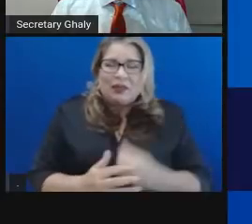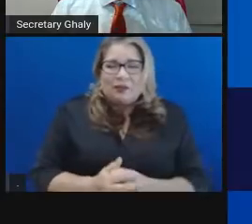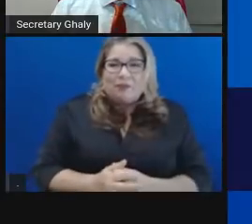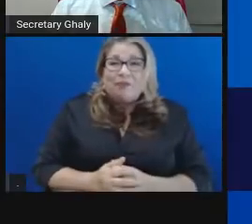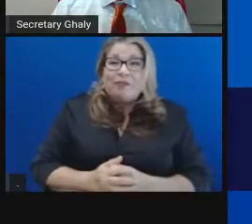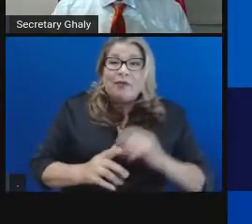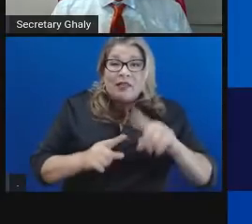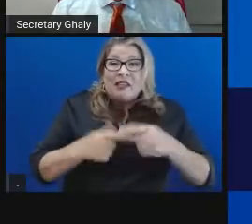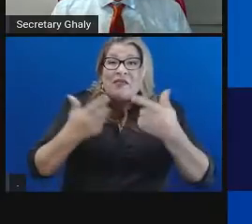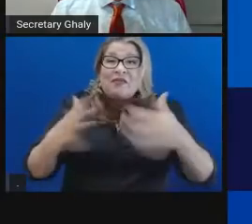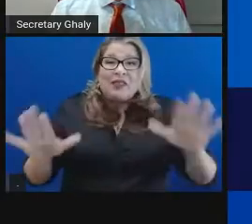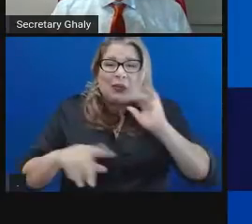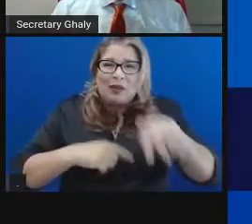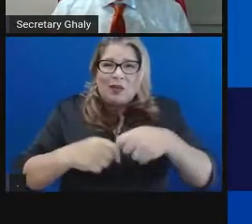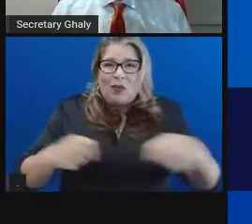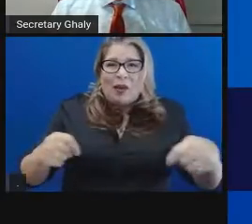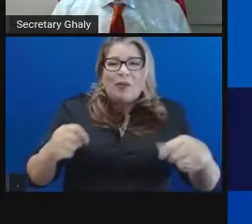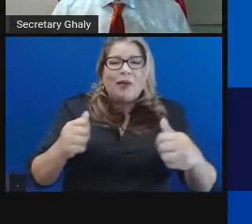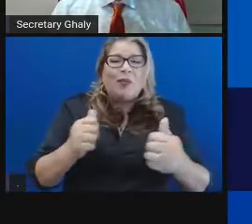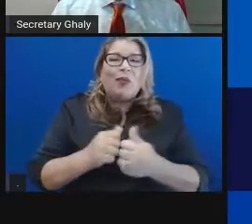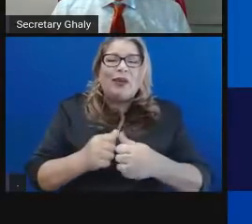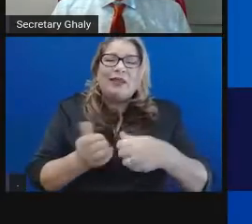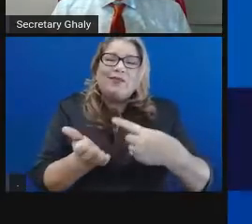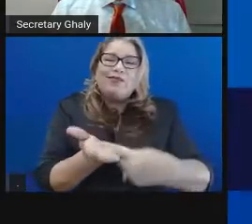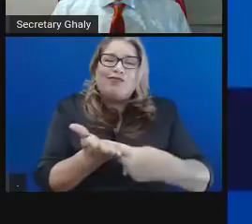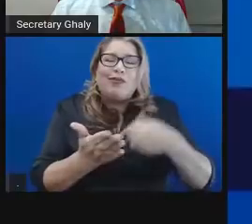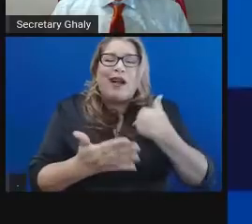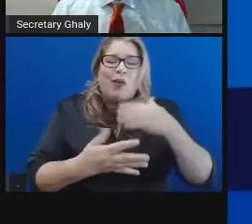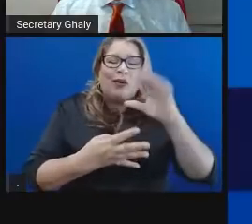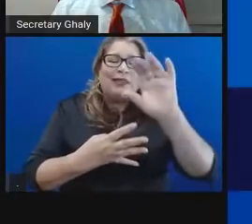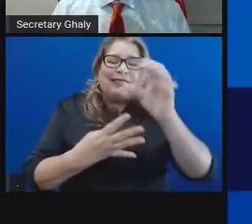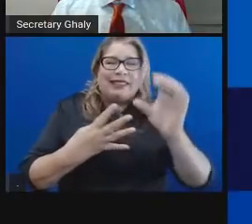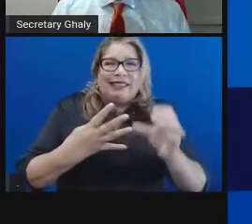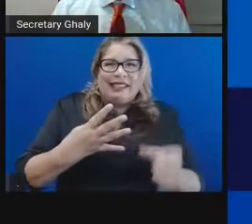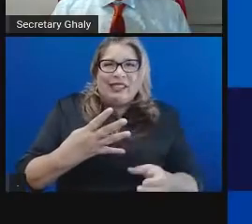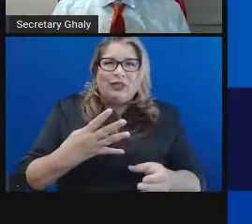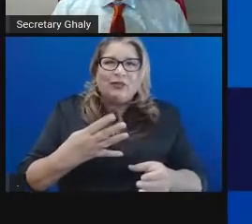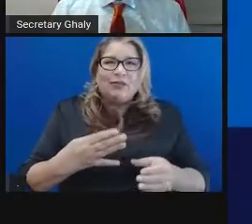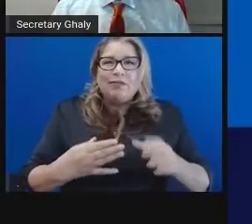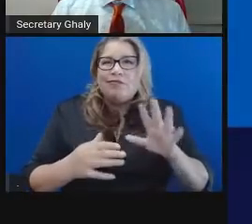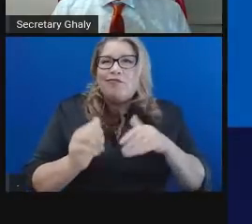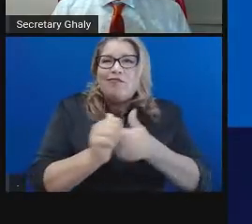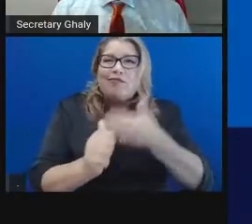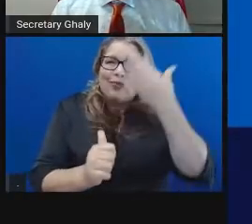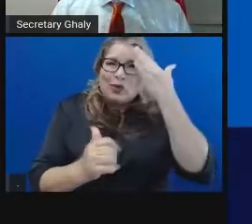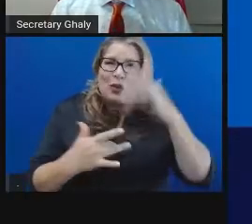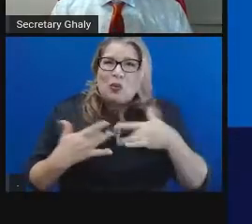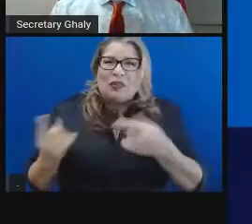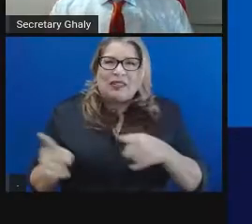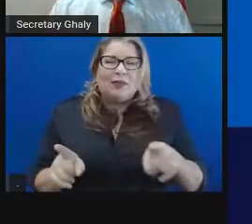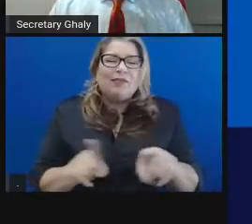our tiers, as we do on most Tuesdays. So if we can begin with the first slide.